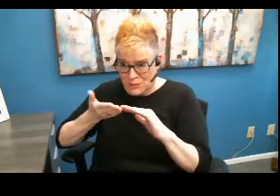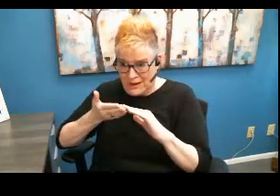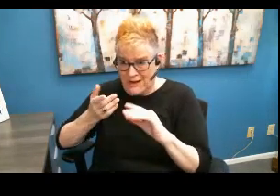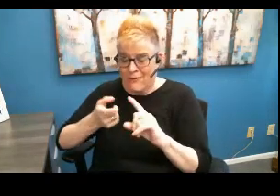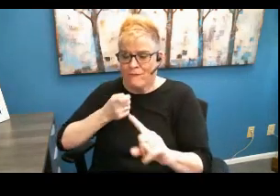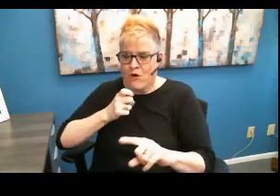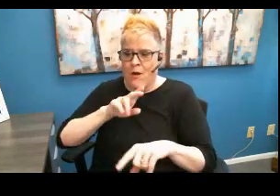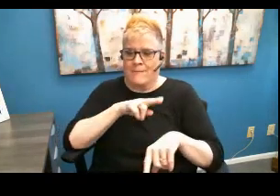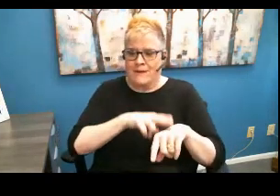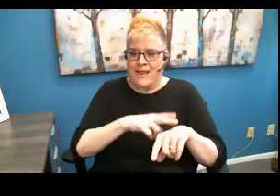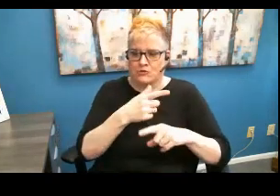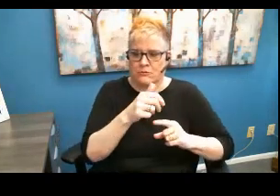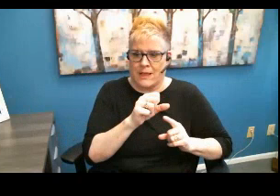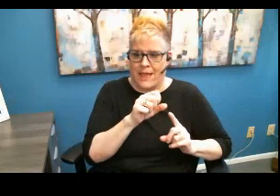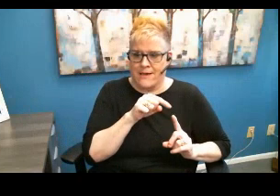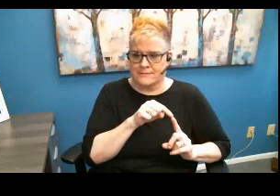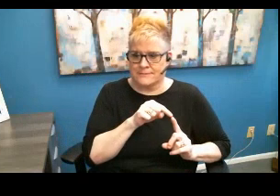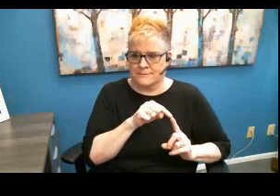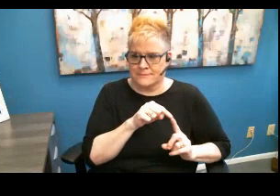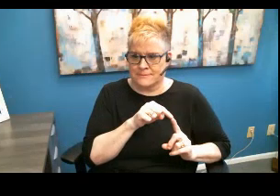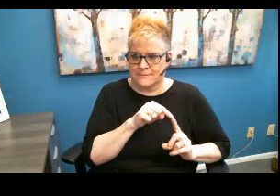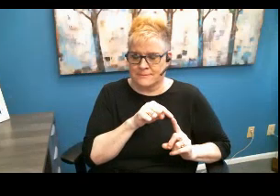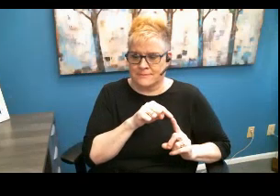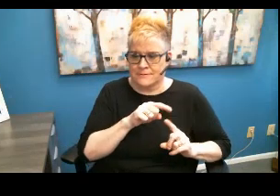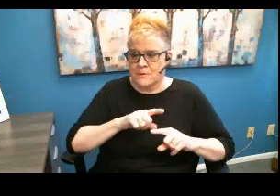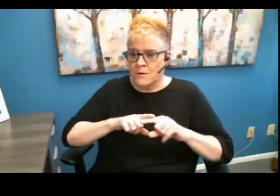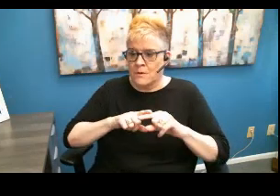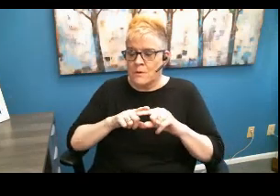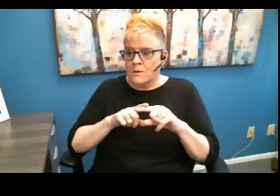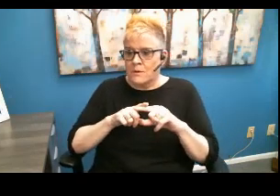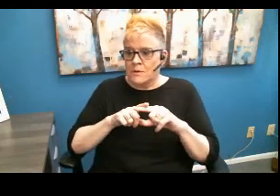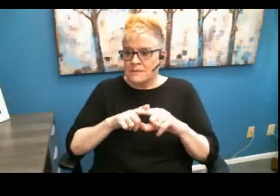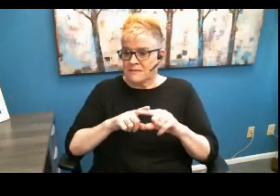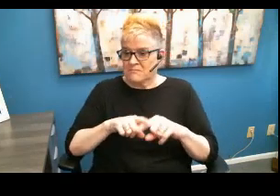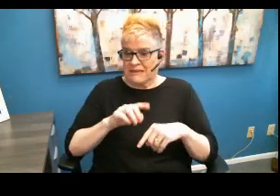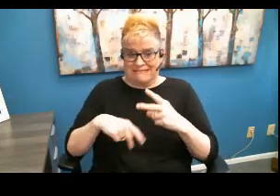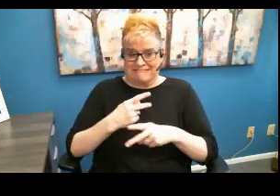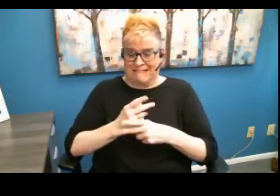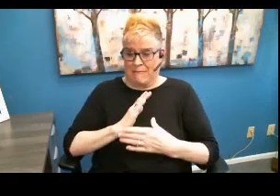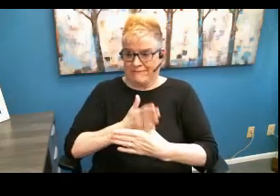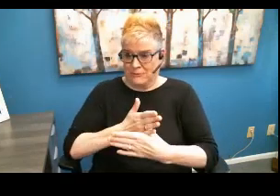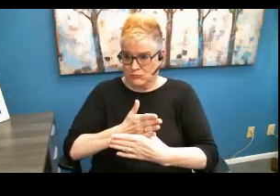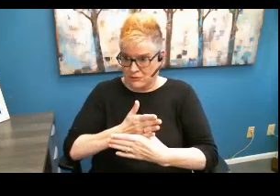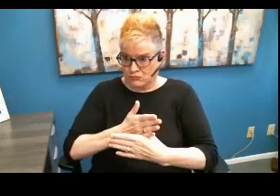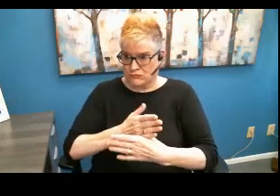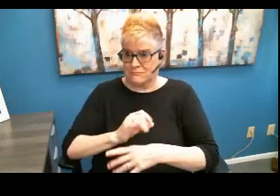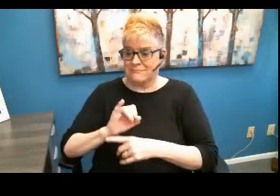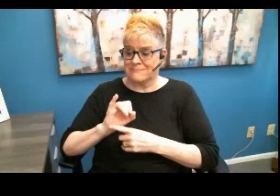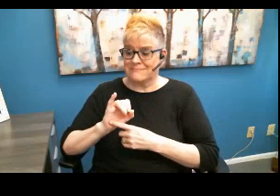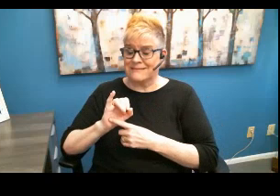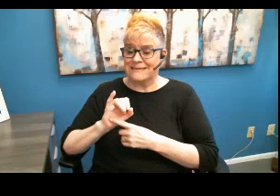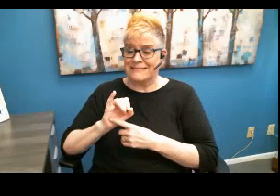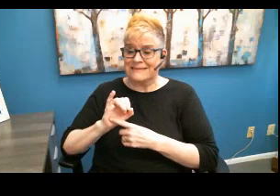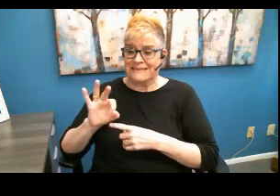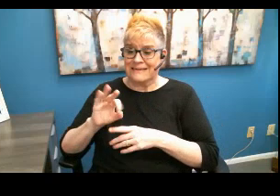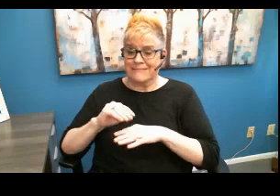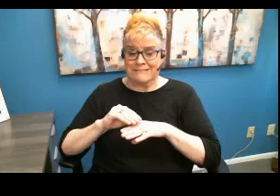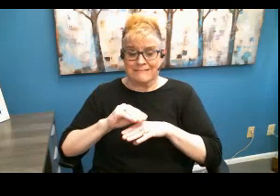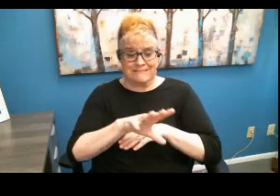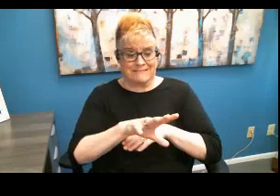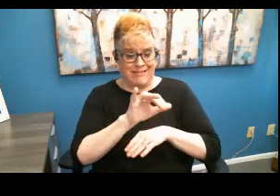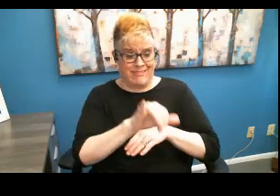natural gas. So depending on the type of interruption, if this would affect a power generating